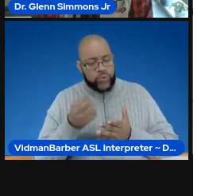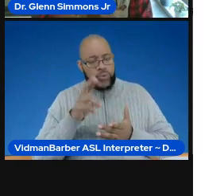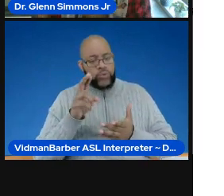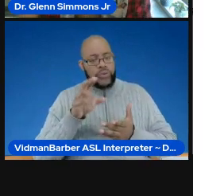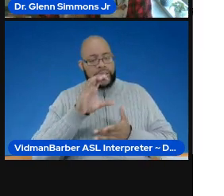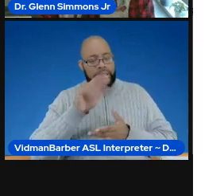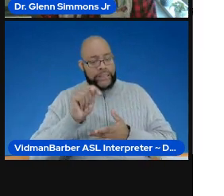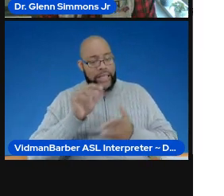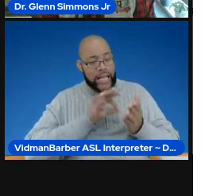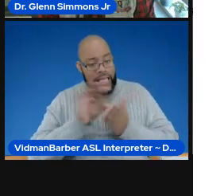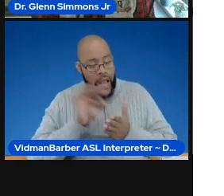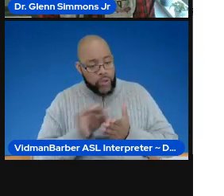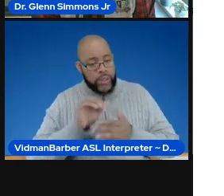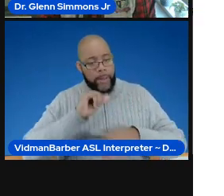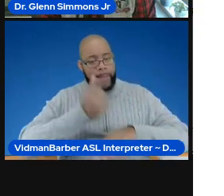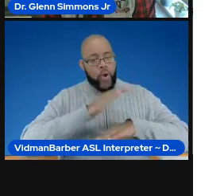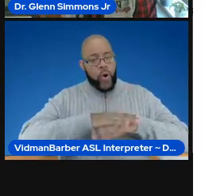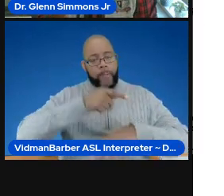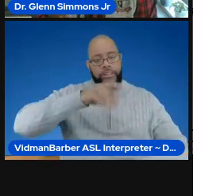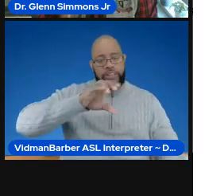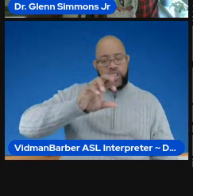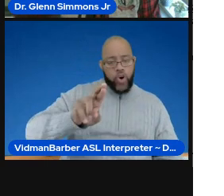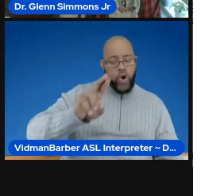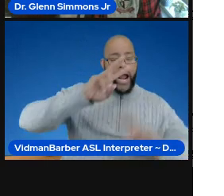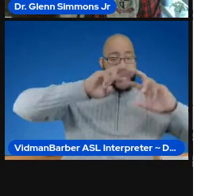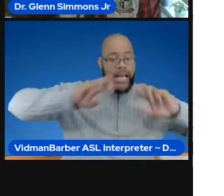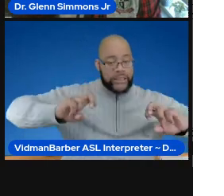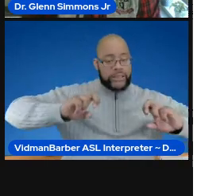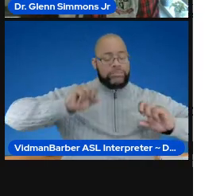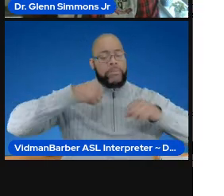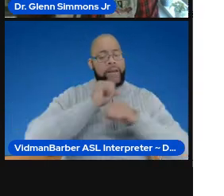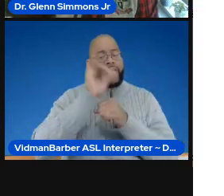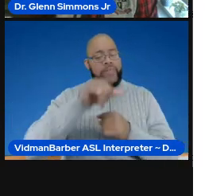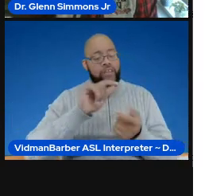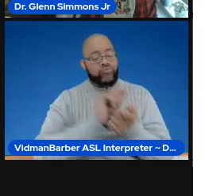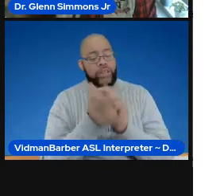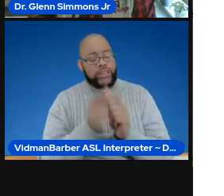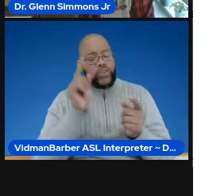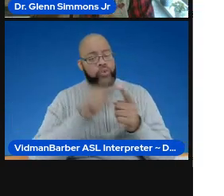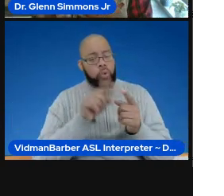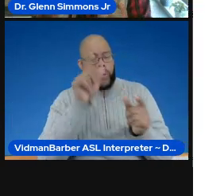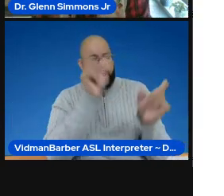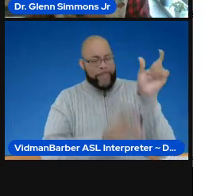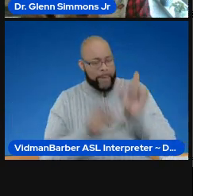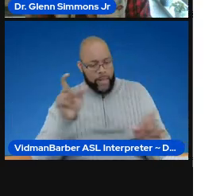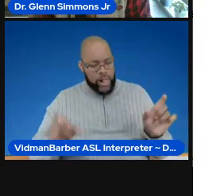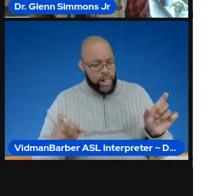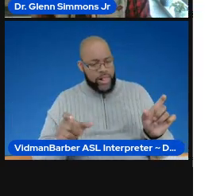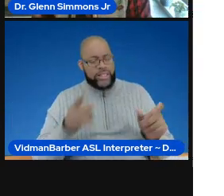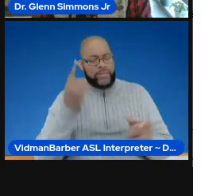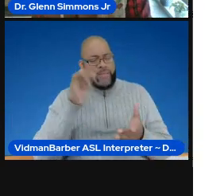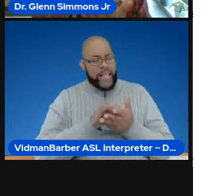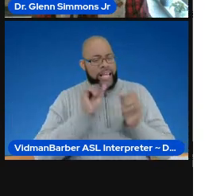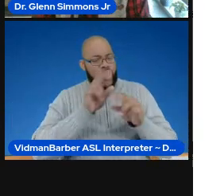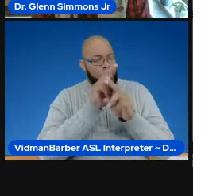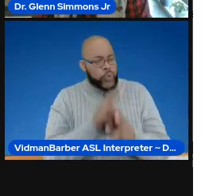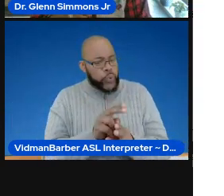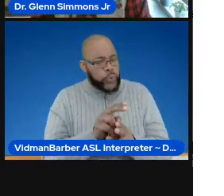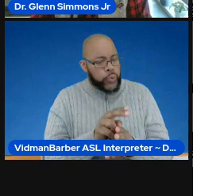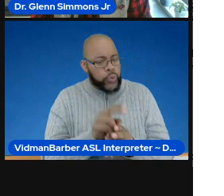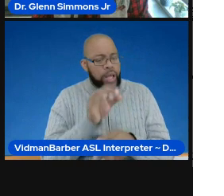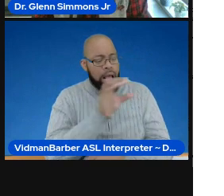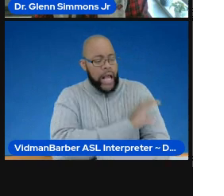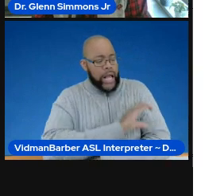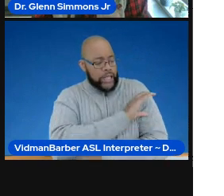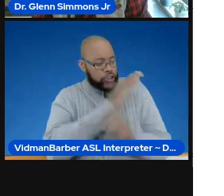CT counts based on our PCR analysis, making this translate into people, making this something useful so that the clinicians